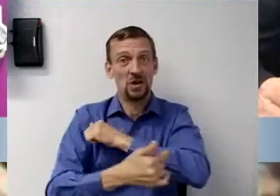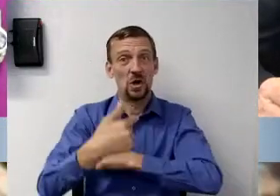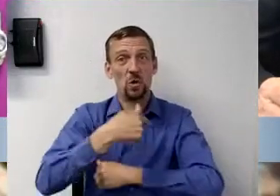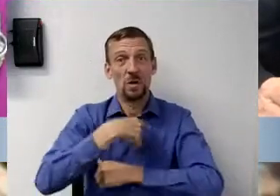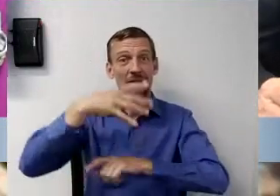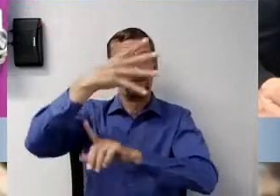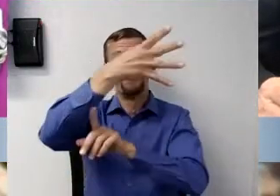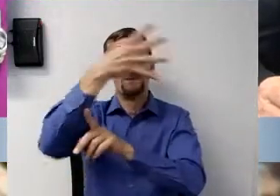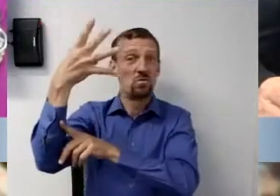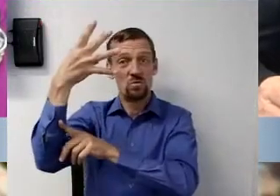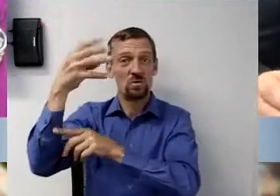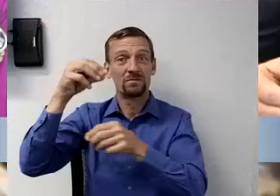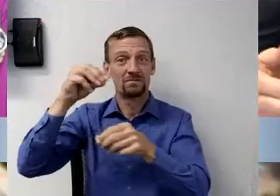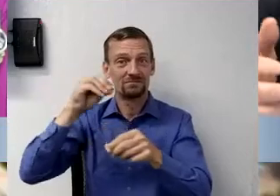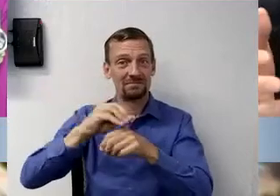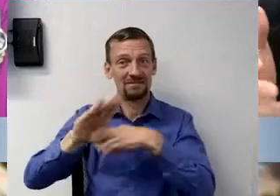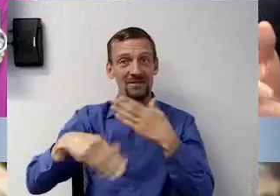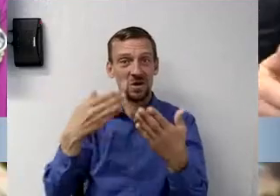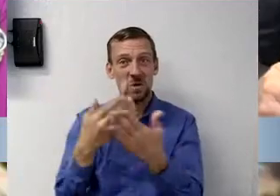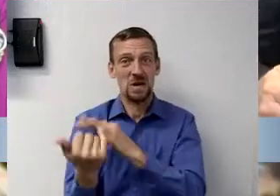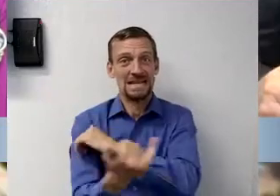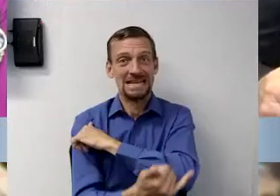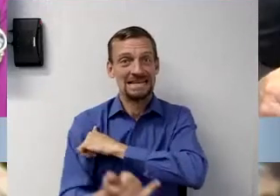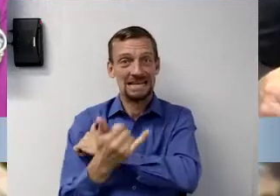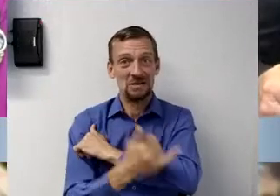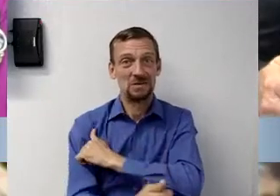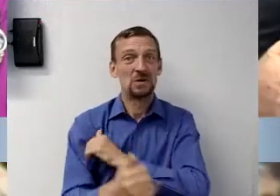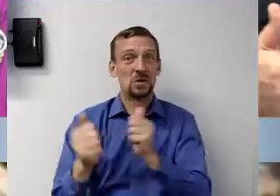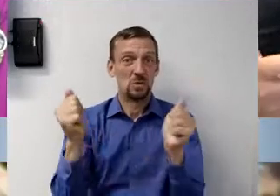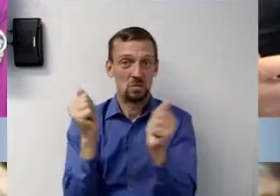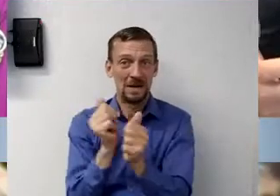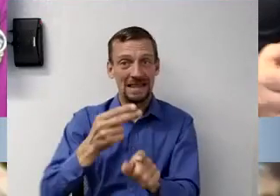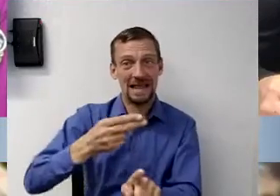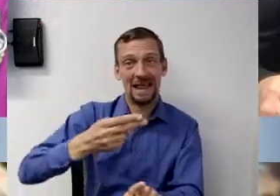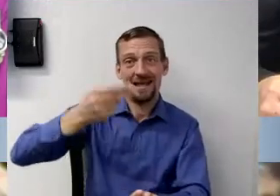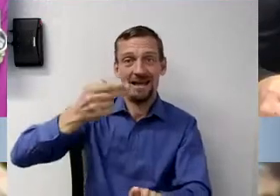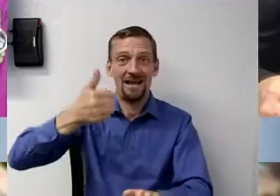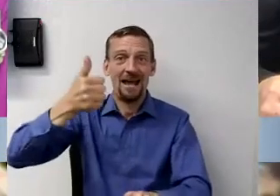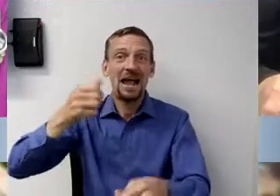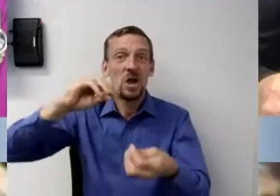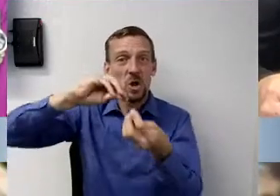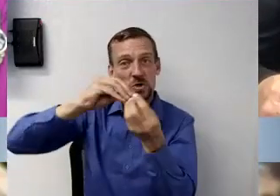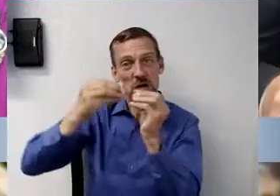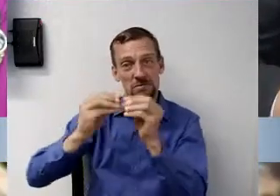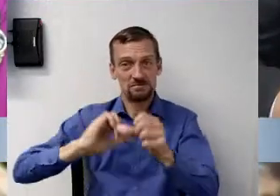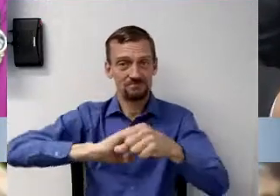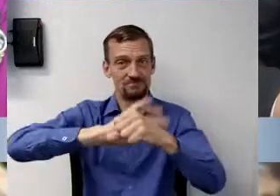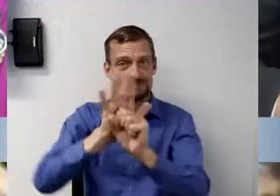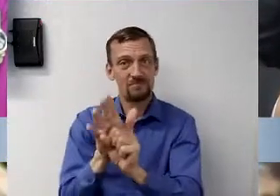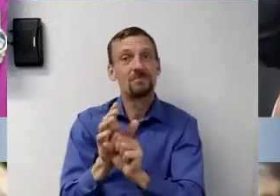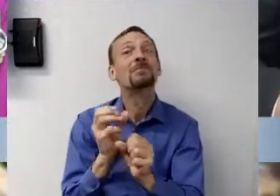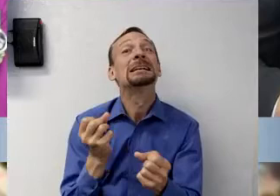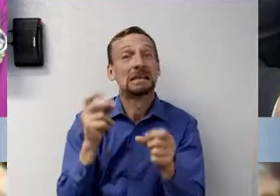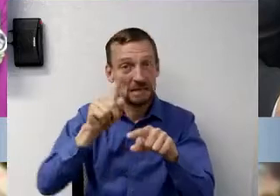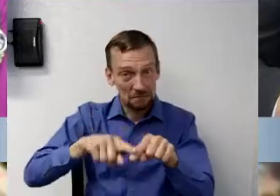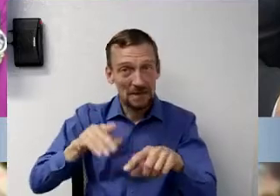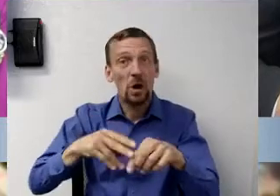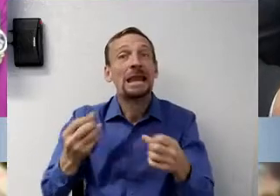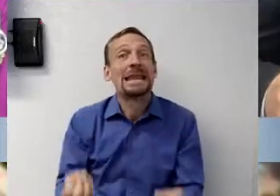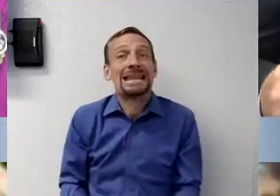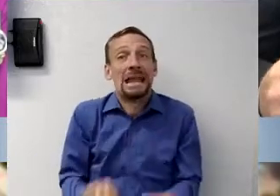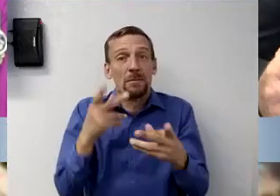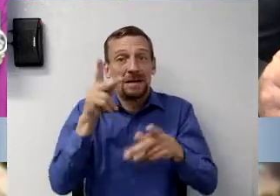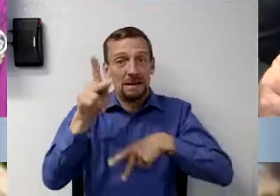58 counties in terms of having the highest number of cases per population. And then